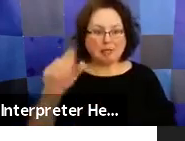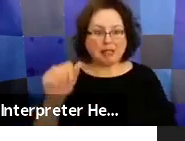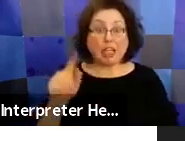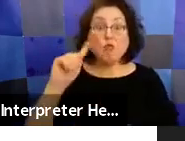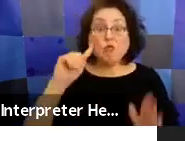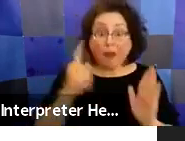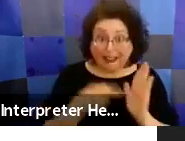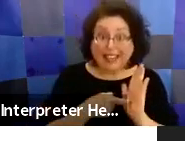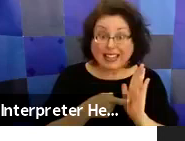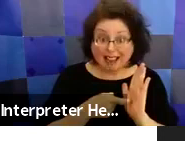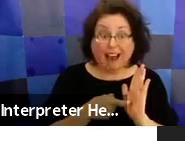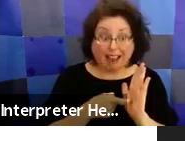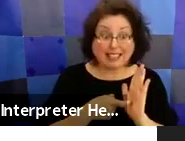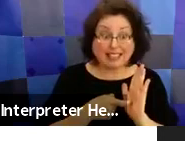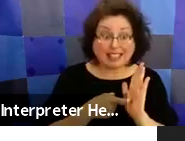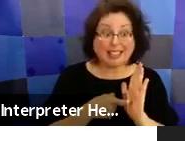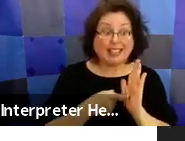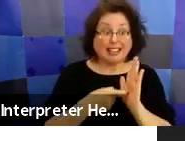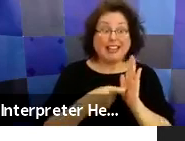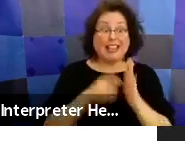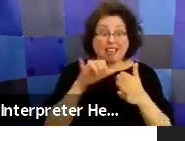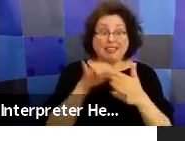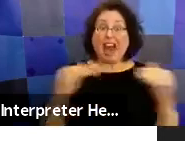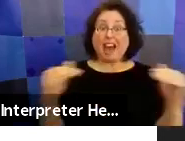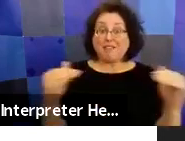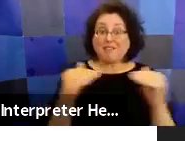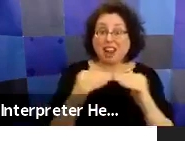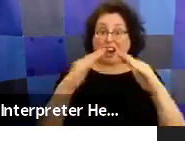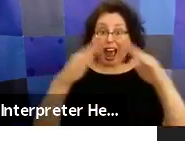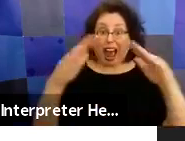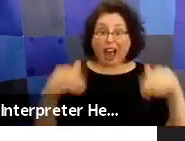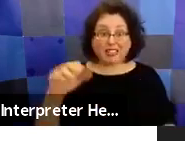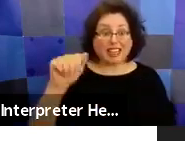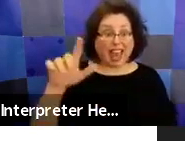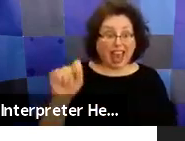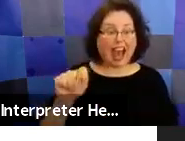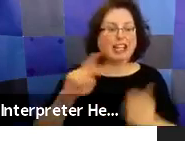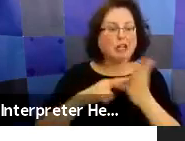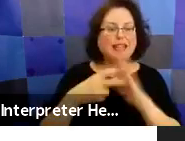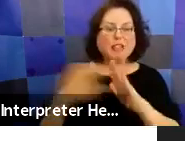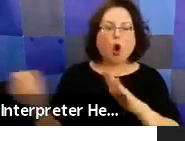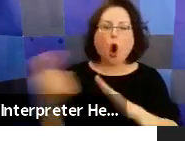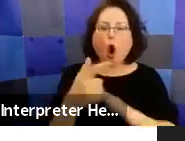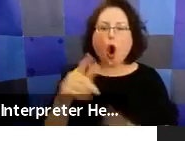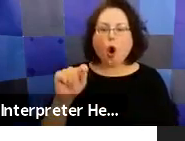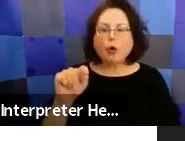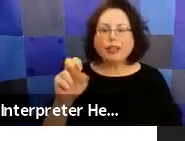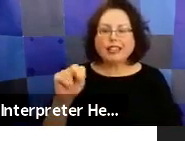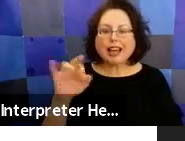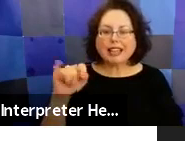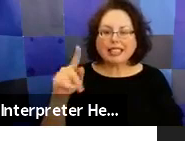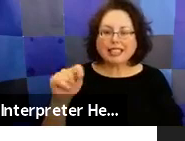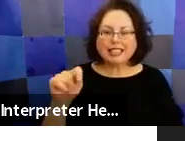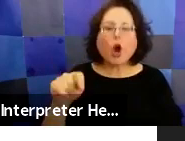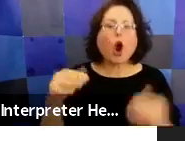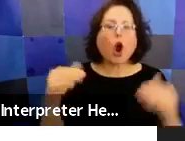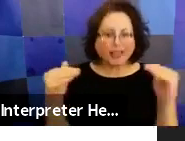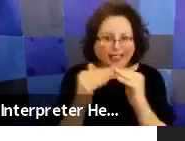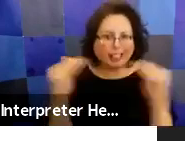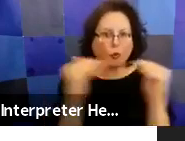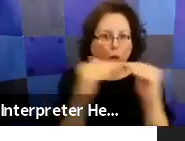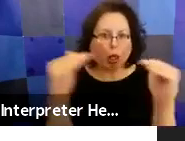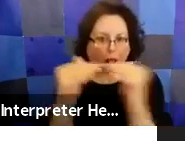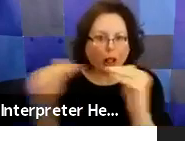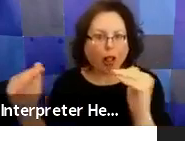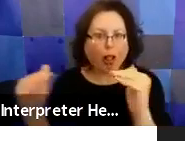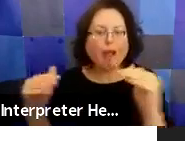recognize is that the Fair Housing Act means that all tenants must be created equally. Within